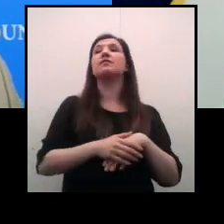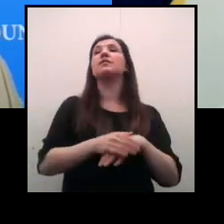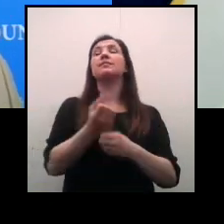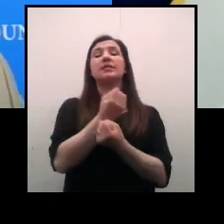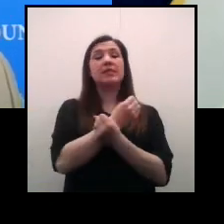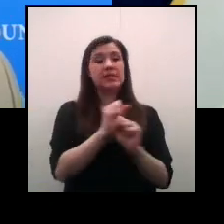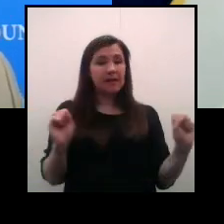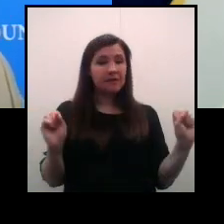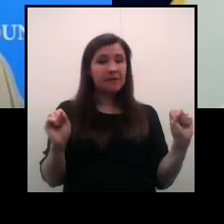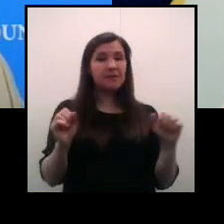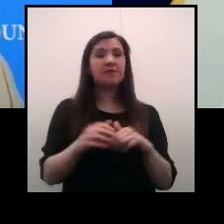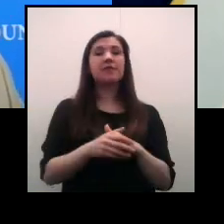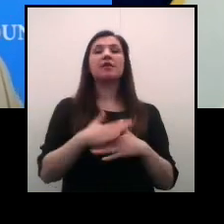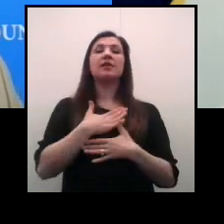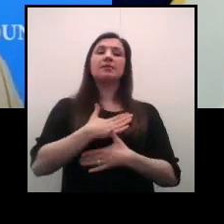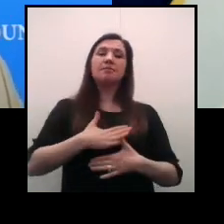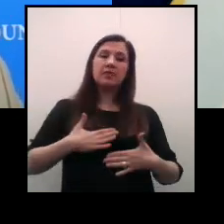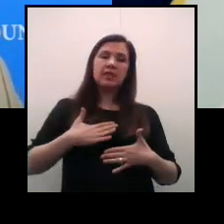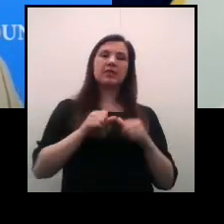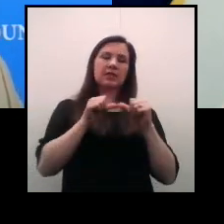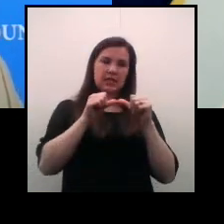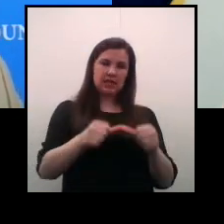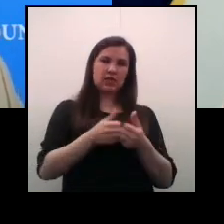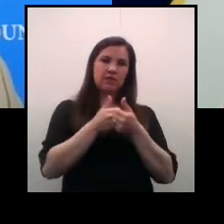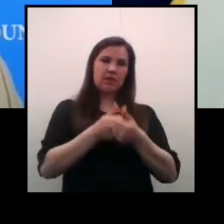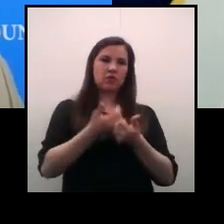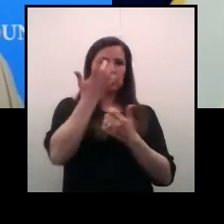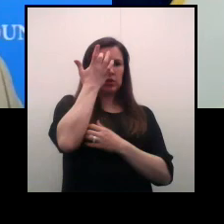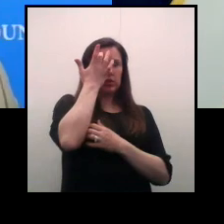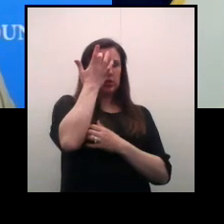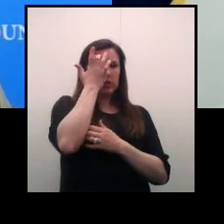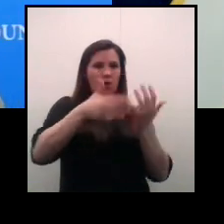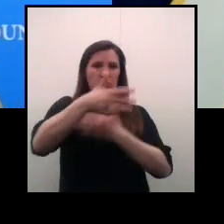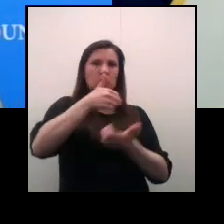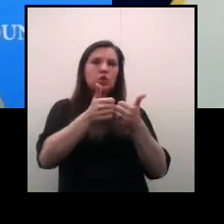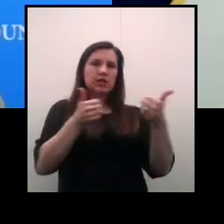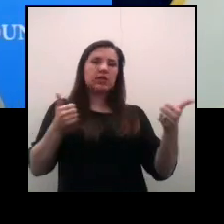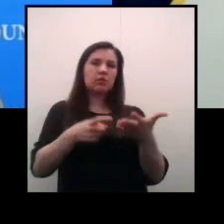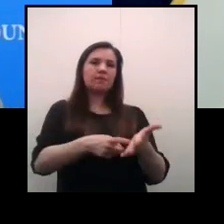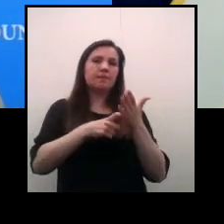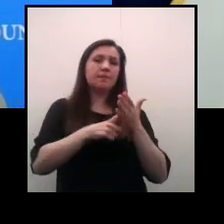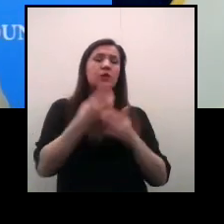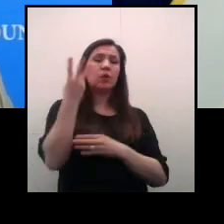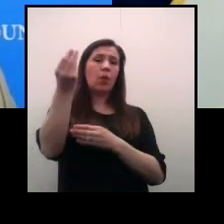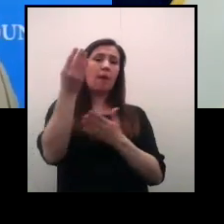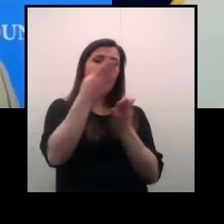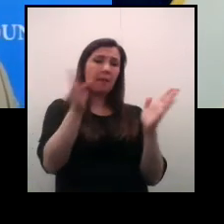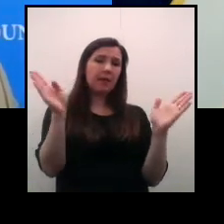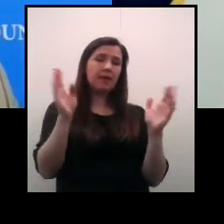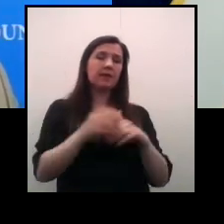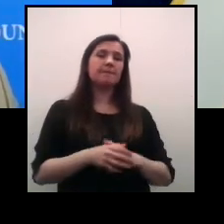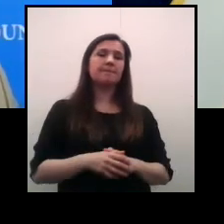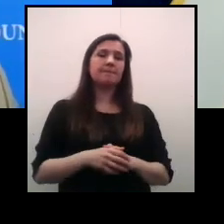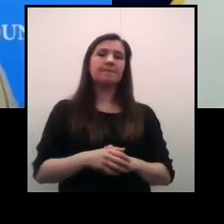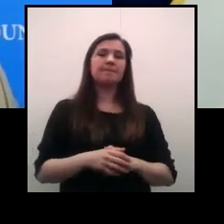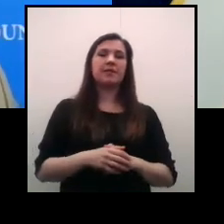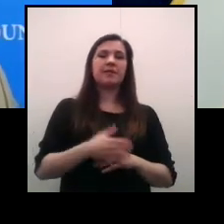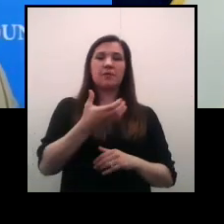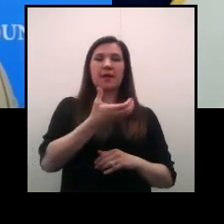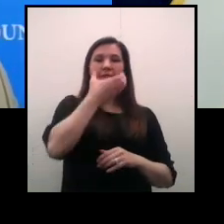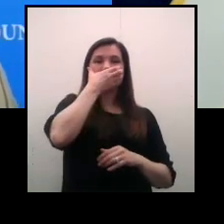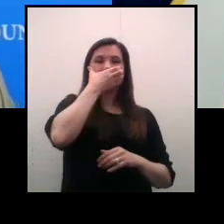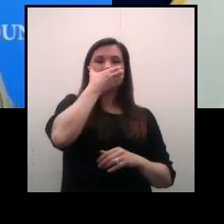be safe. Please continue to follow smart social distancing guidelines. When you go out in public, make sure you have your